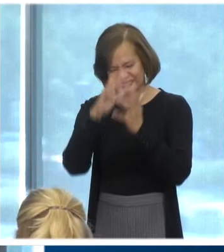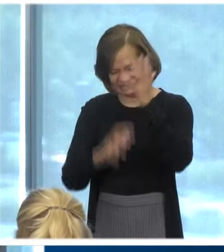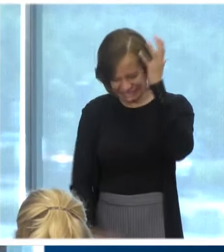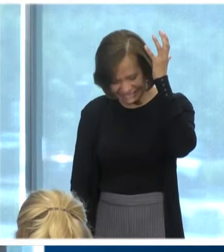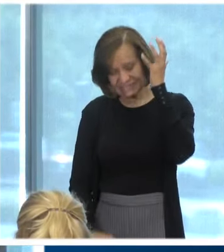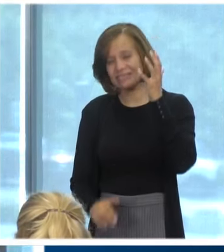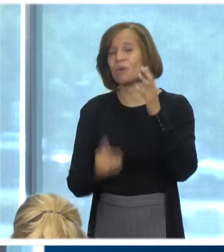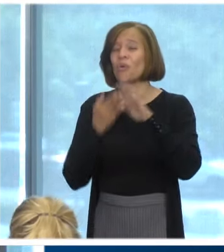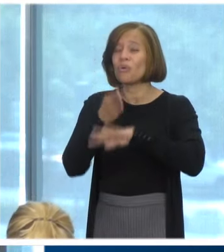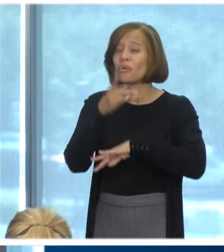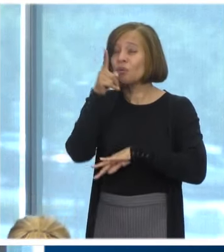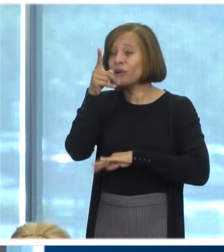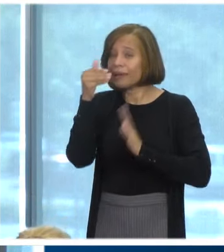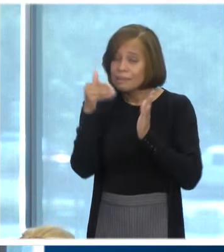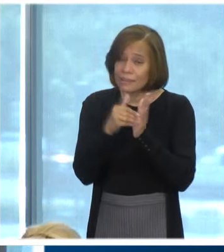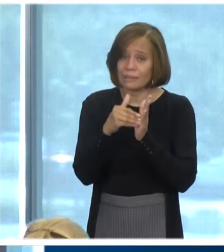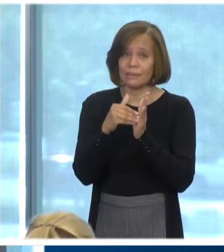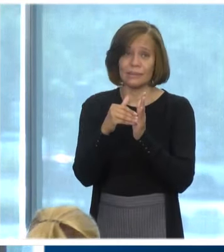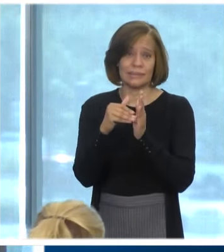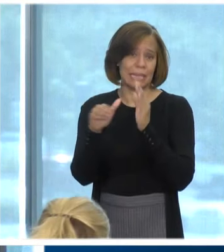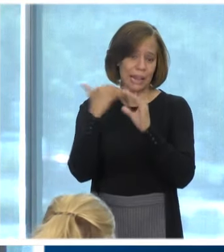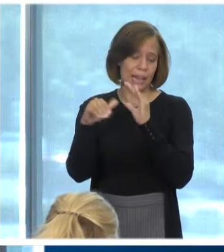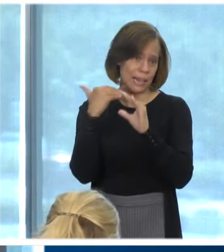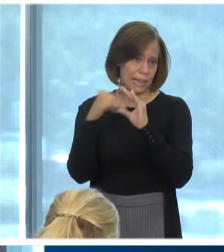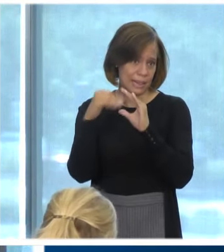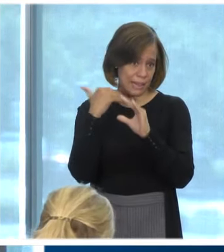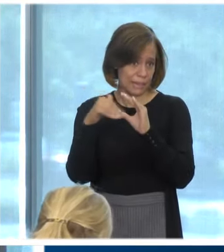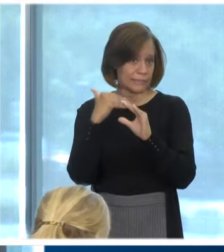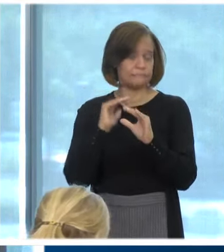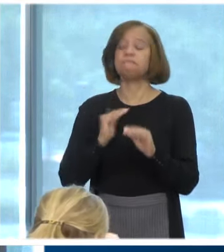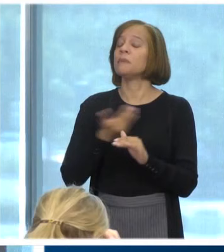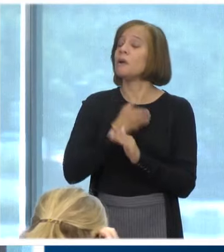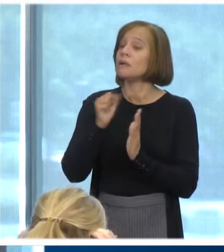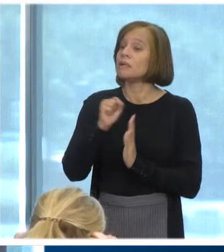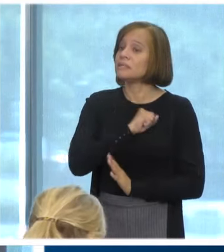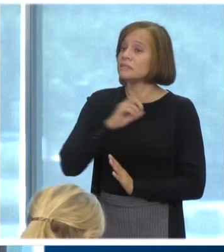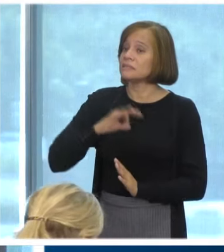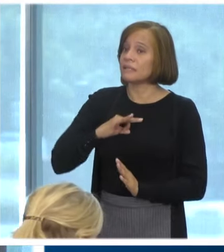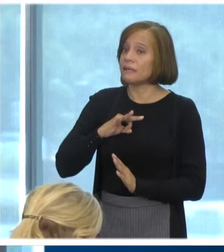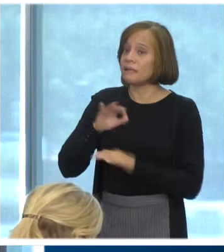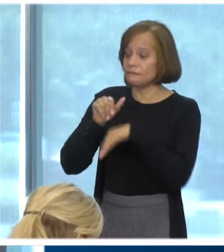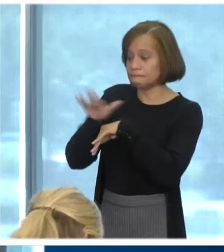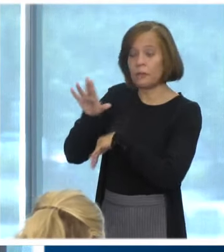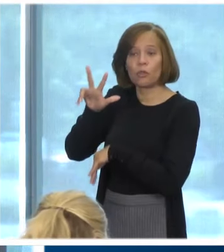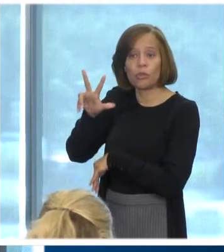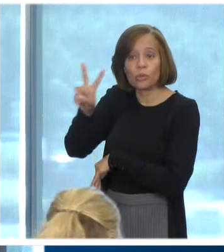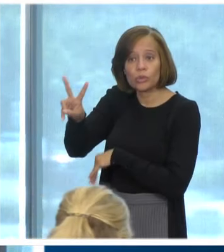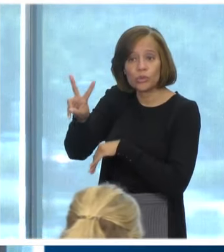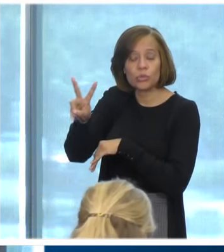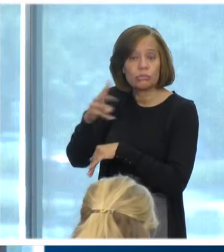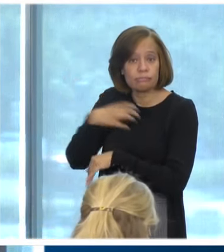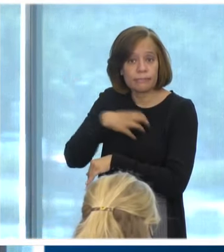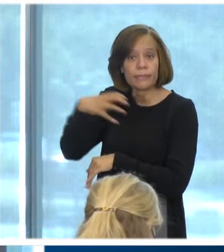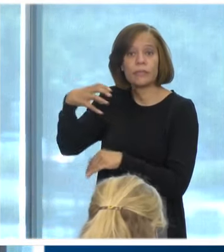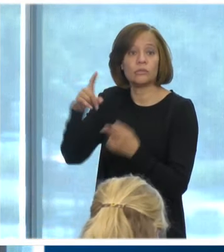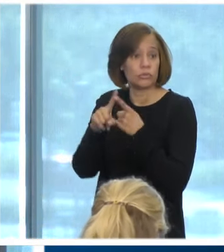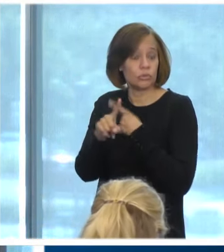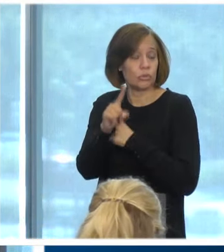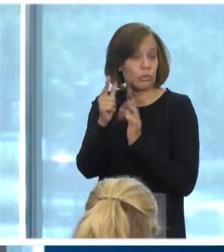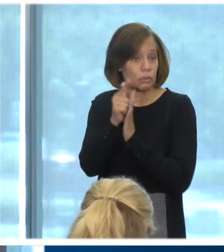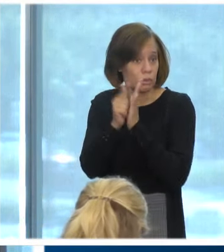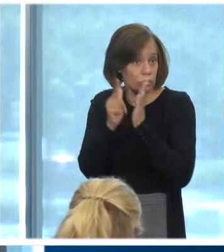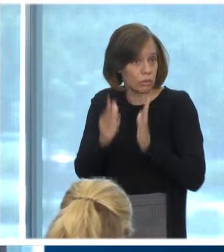than 1,000 in all. Our staff referred 32 separate complaints and/or incidents to